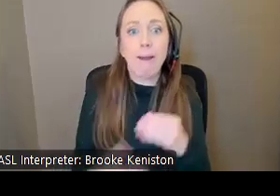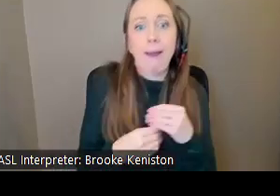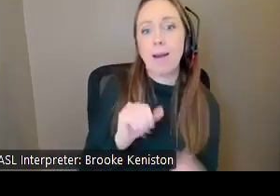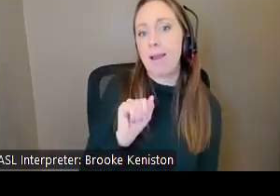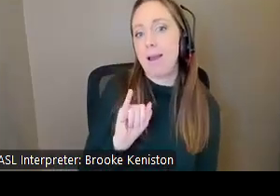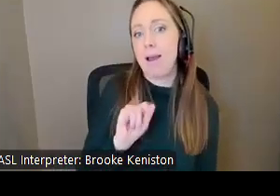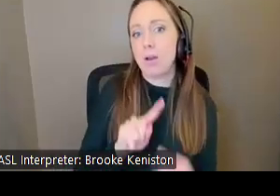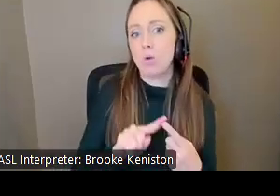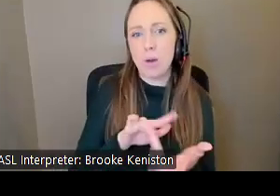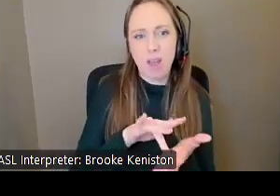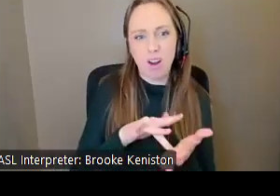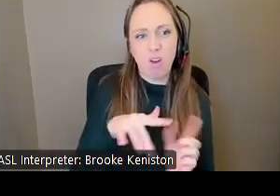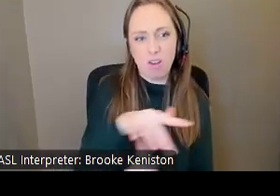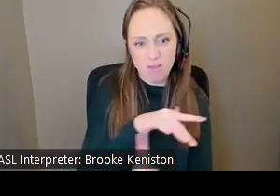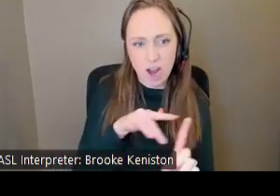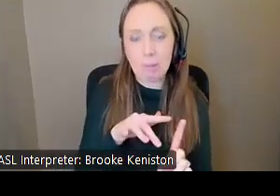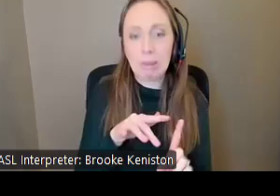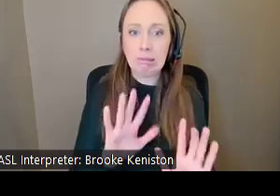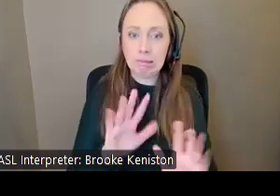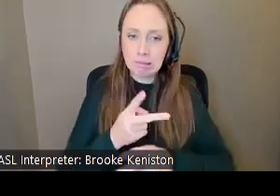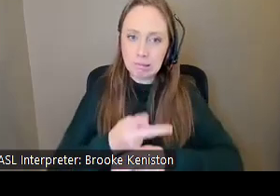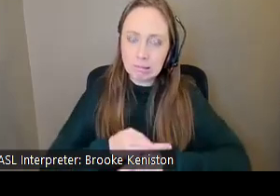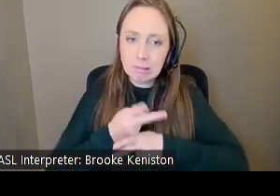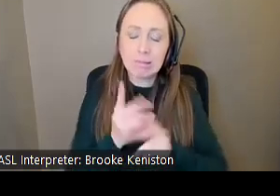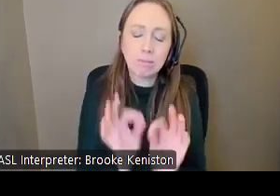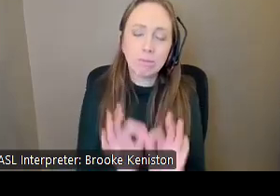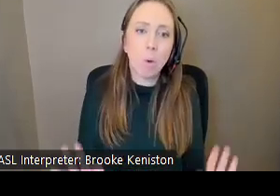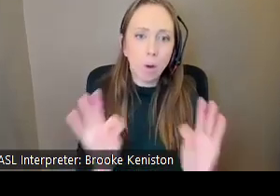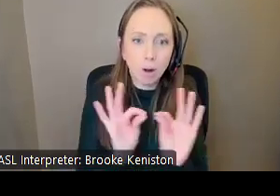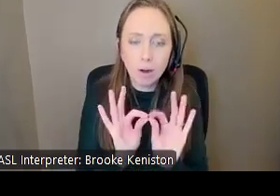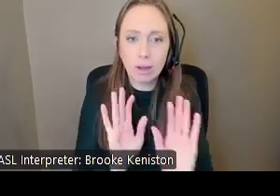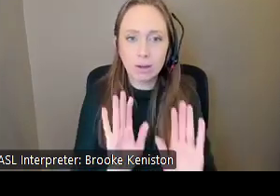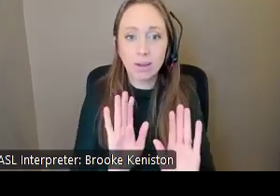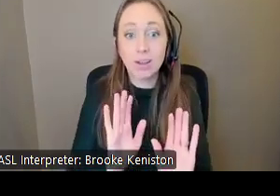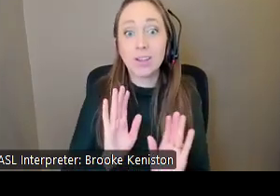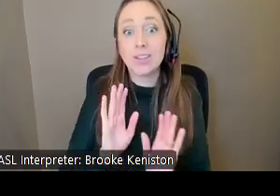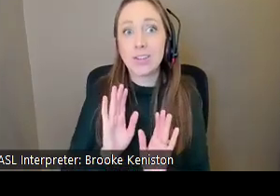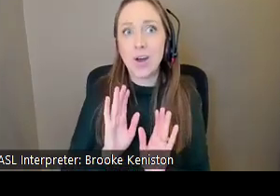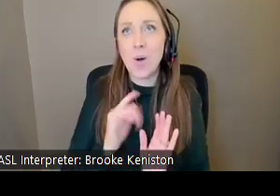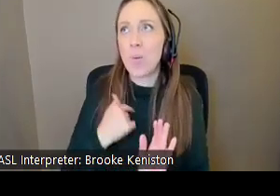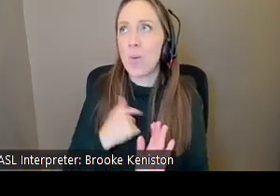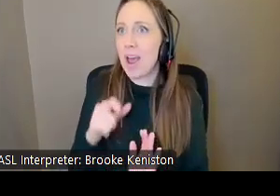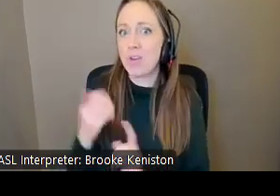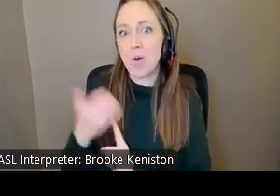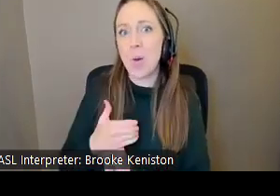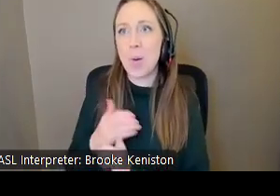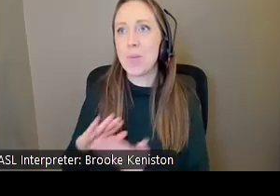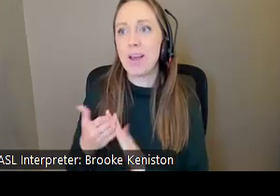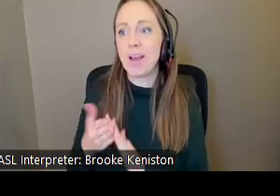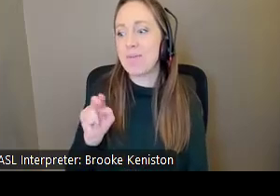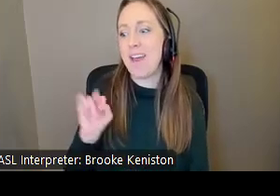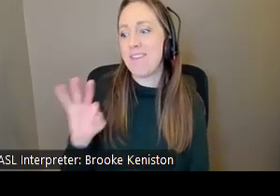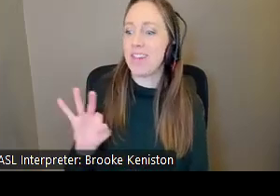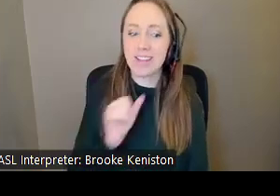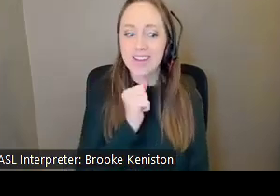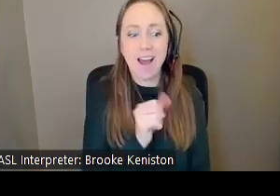that? So our caution here is to be more Netflixy here than Blockbustery, is just discern and know